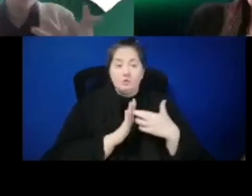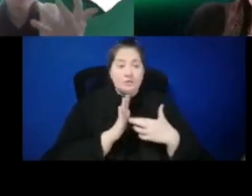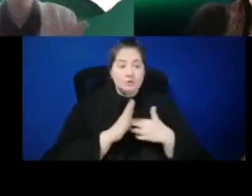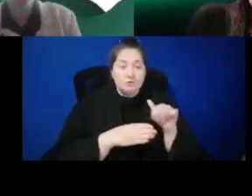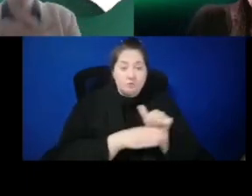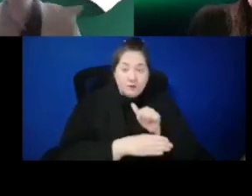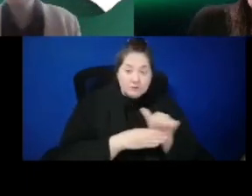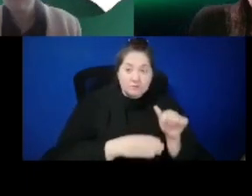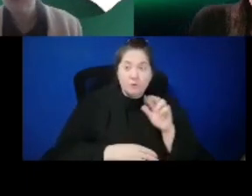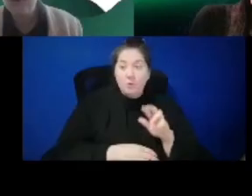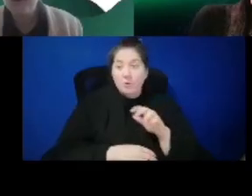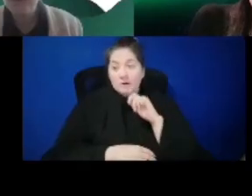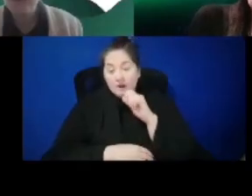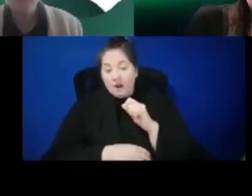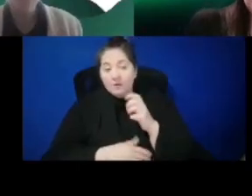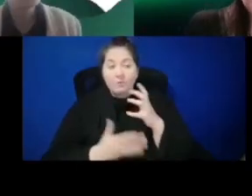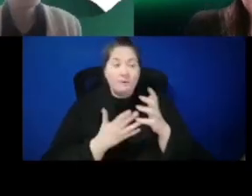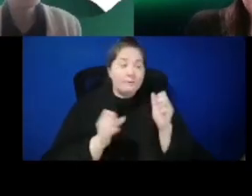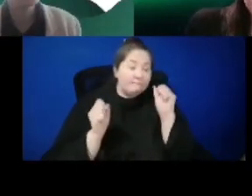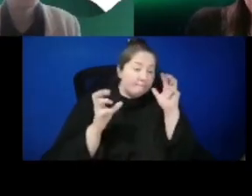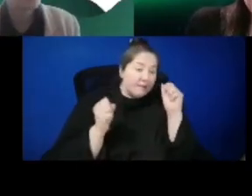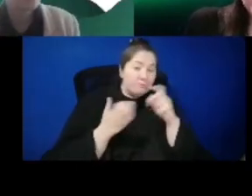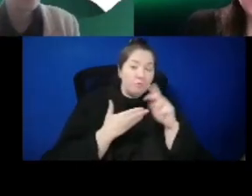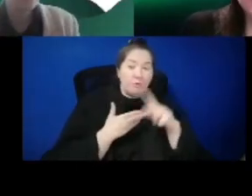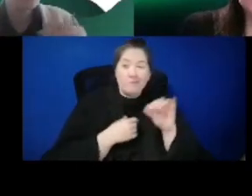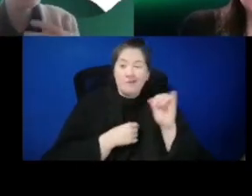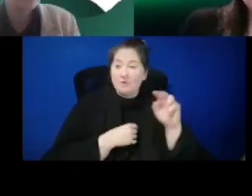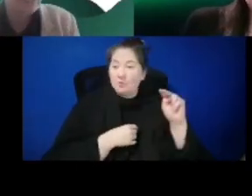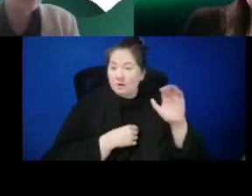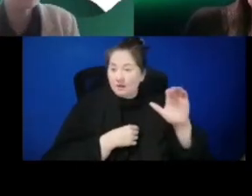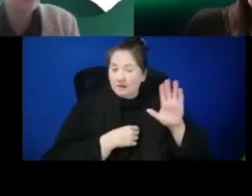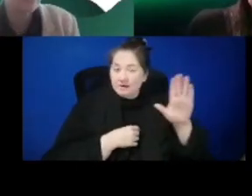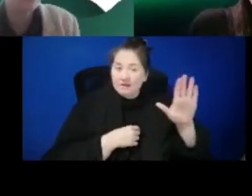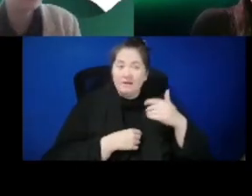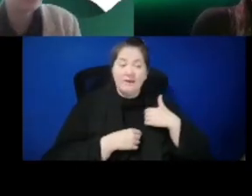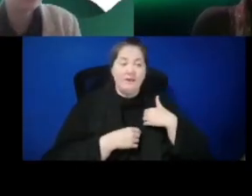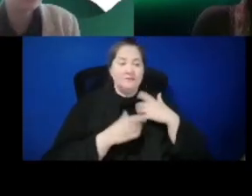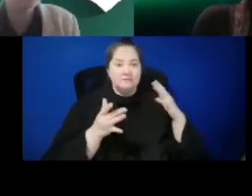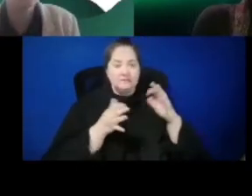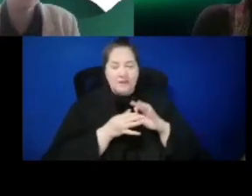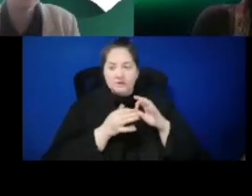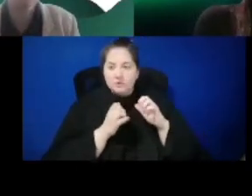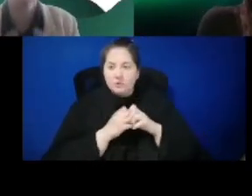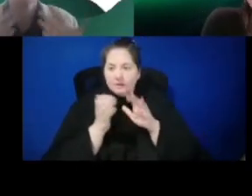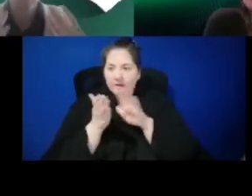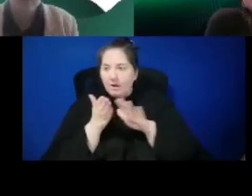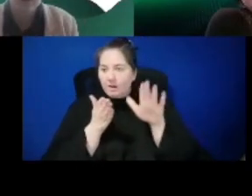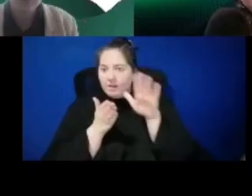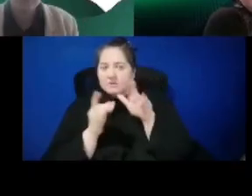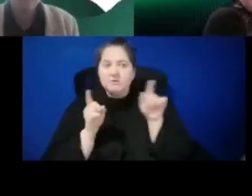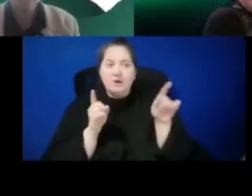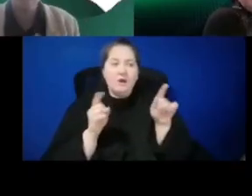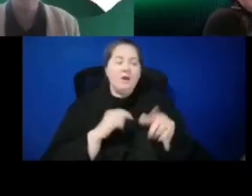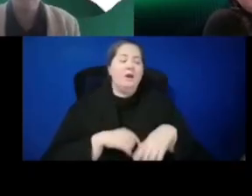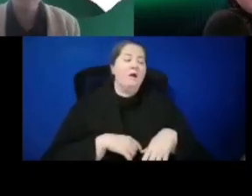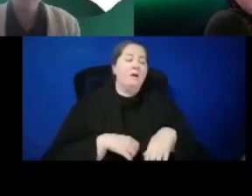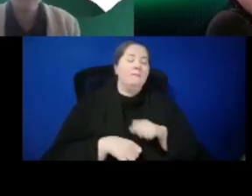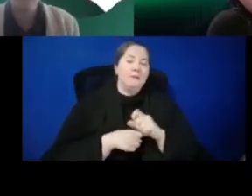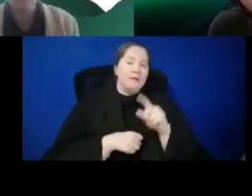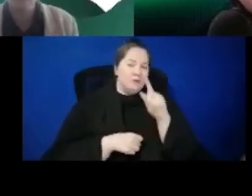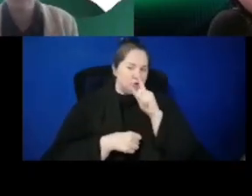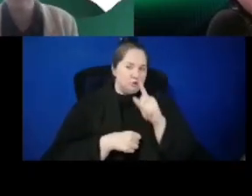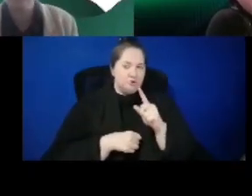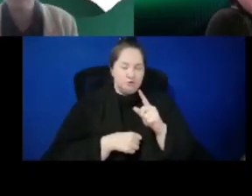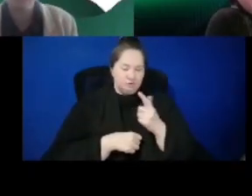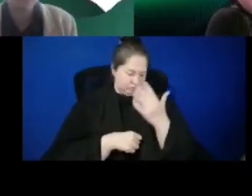region, or there's an amazing program like there is in North Carolina that has this connection to higher education, really making sure that you're